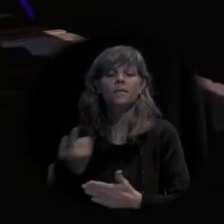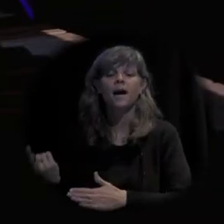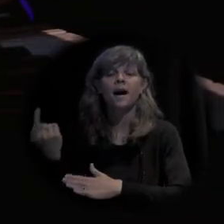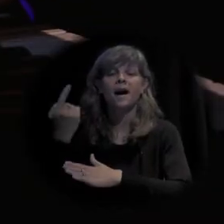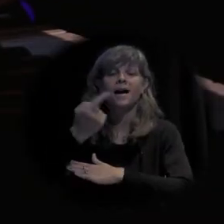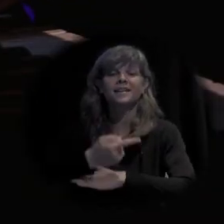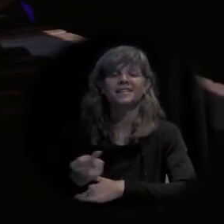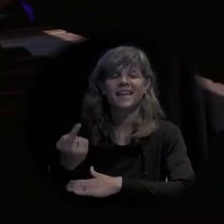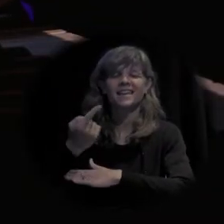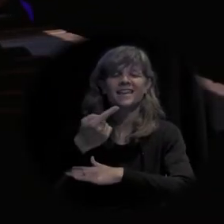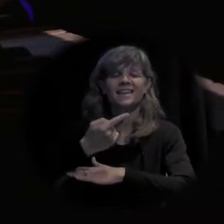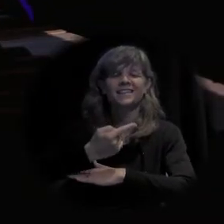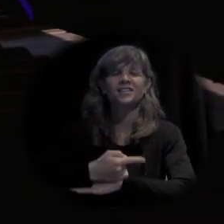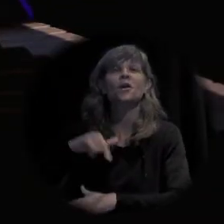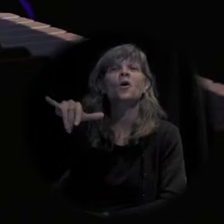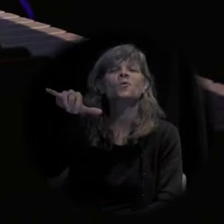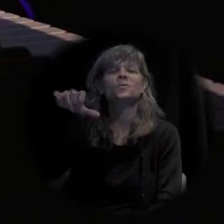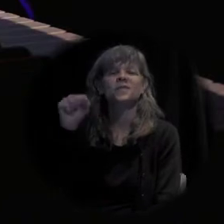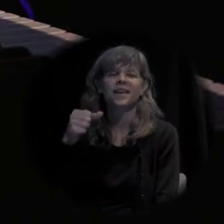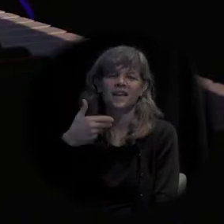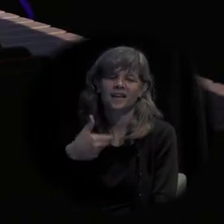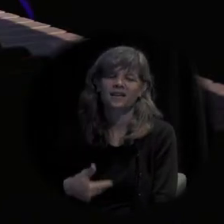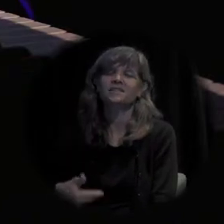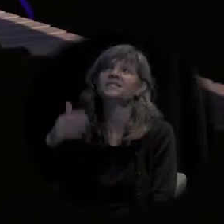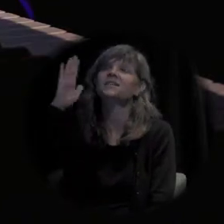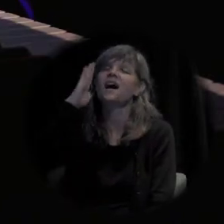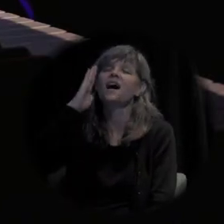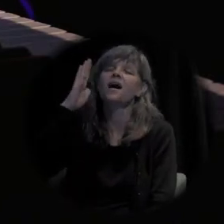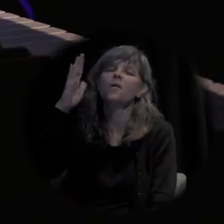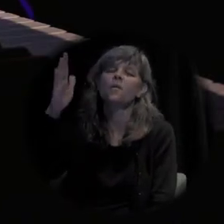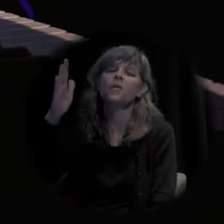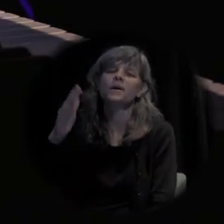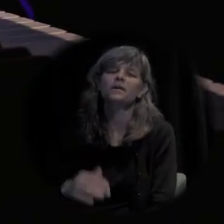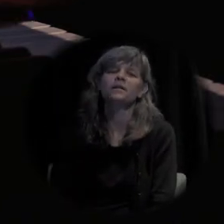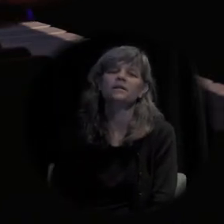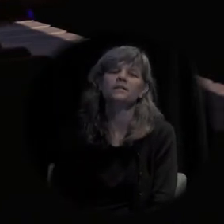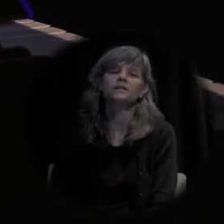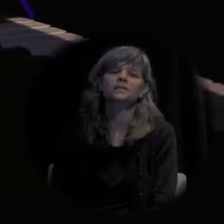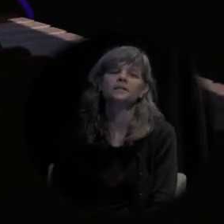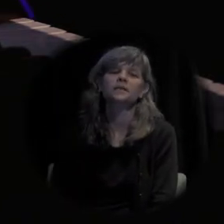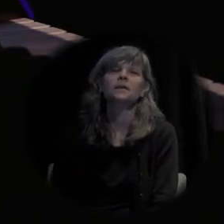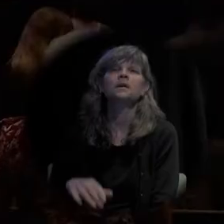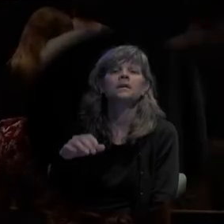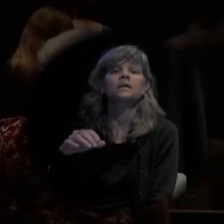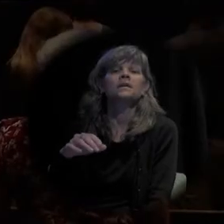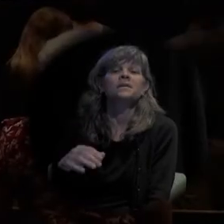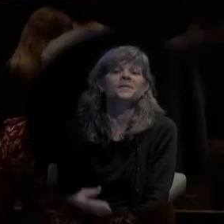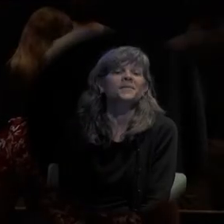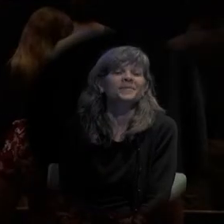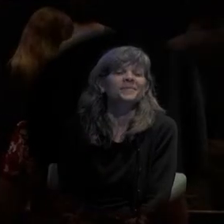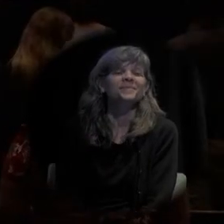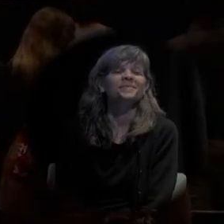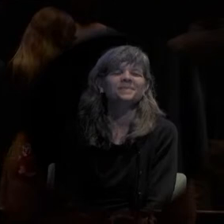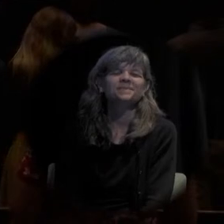all my days. Oh, yes, I will.